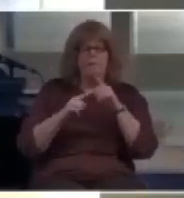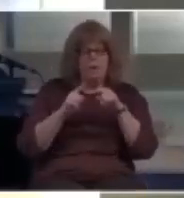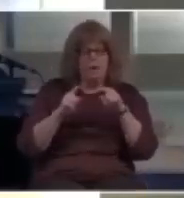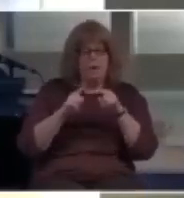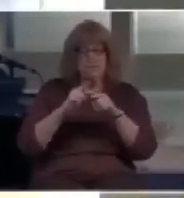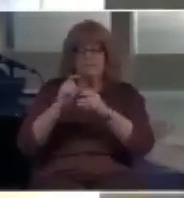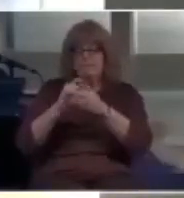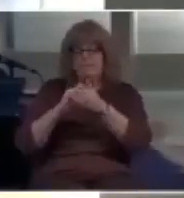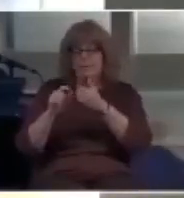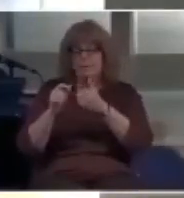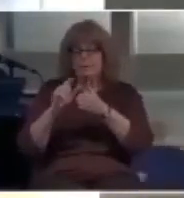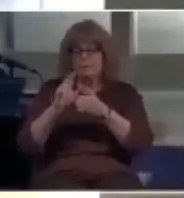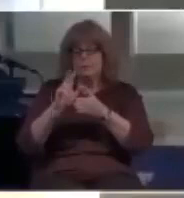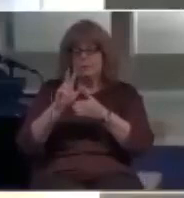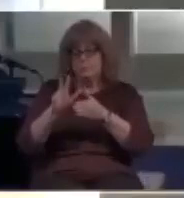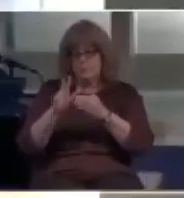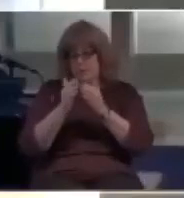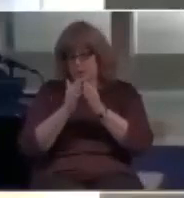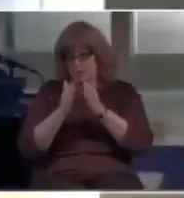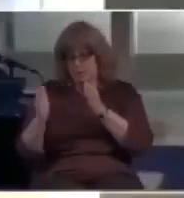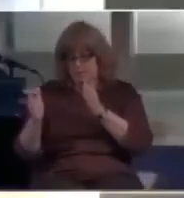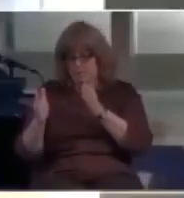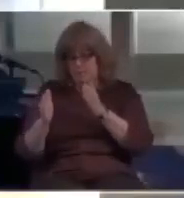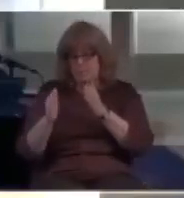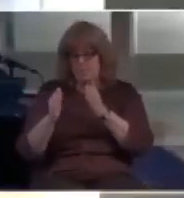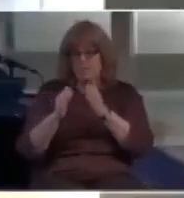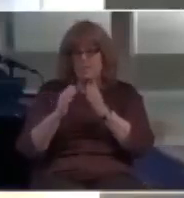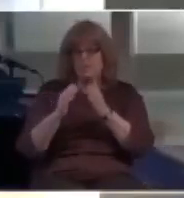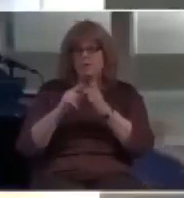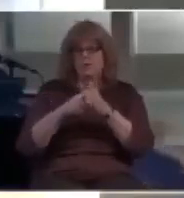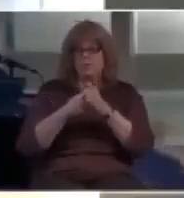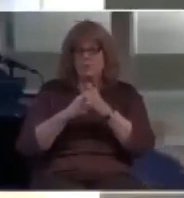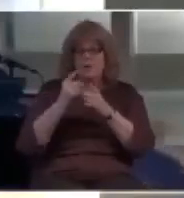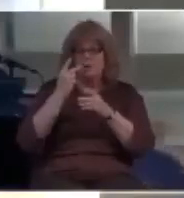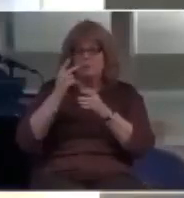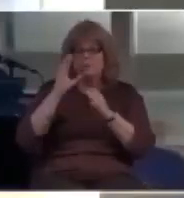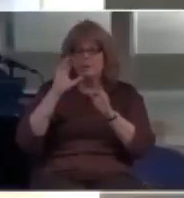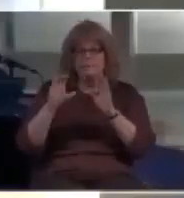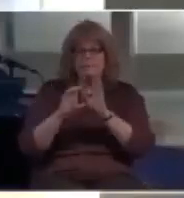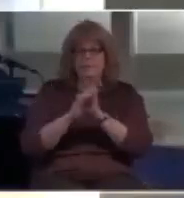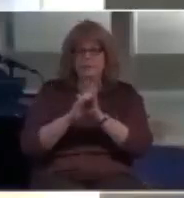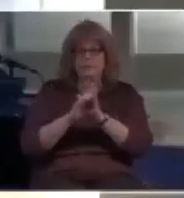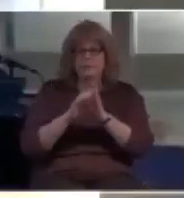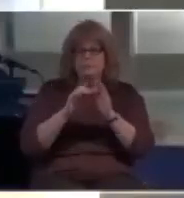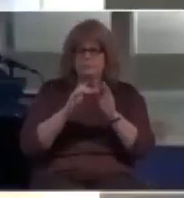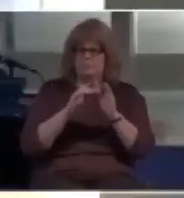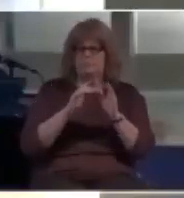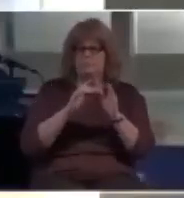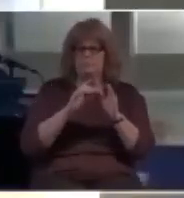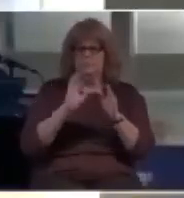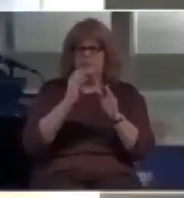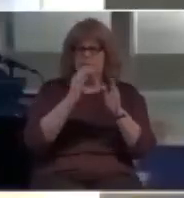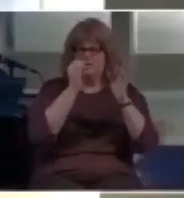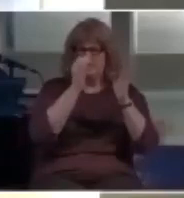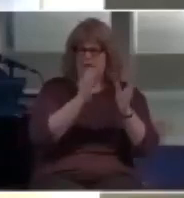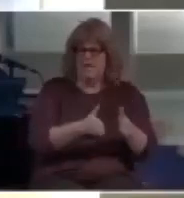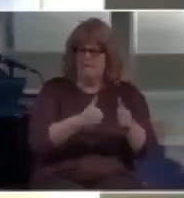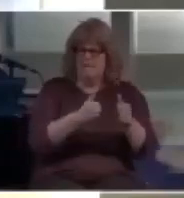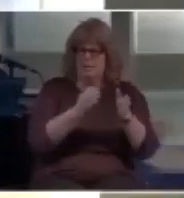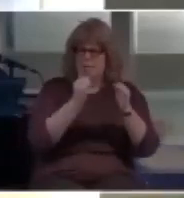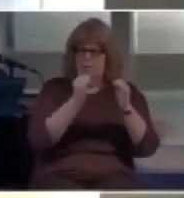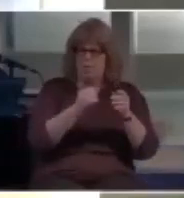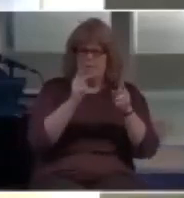get into verses 3 and following in our text, you begin to see pictures of him as an individual, one who